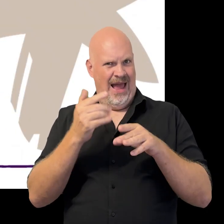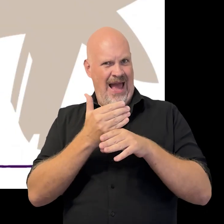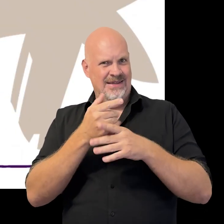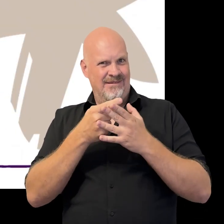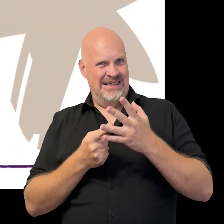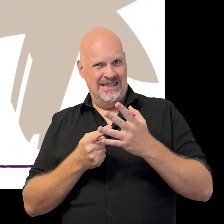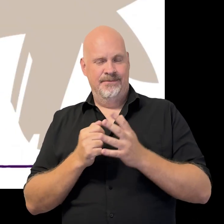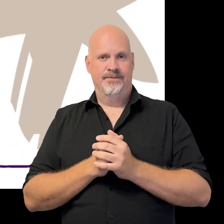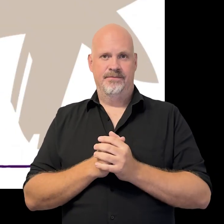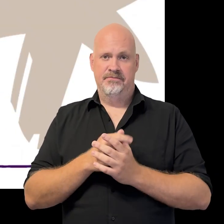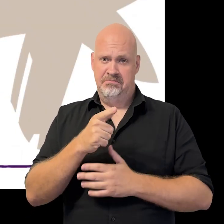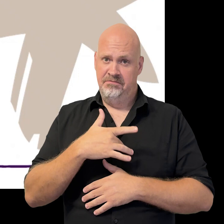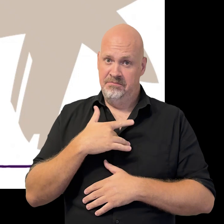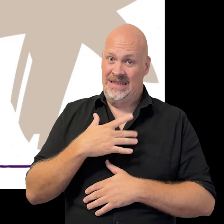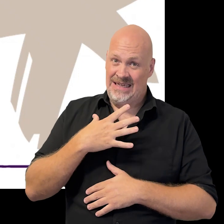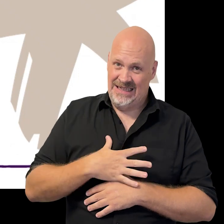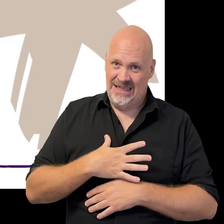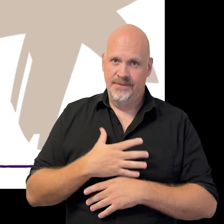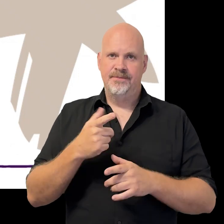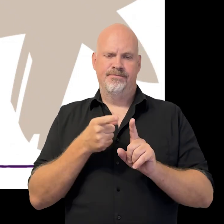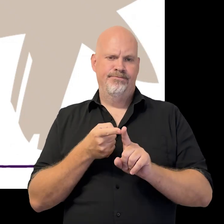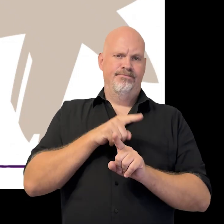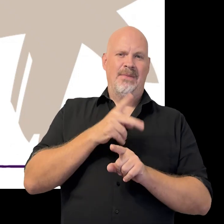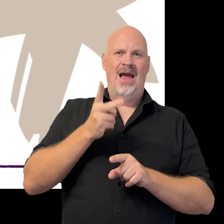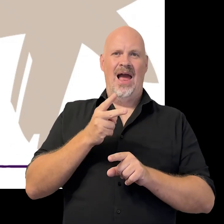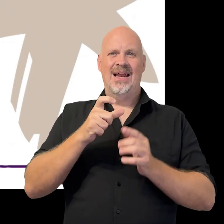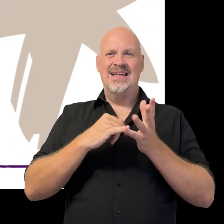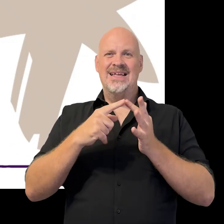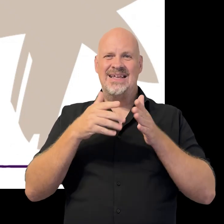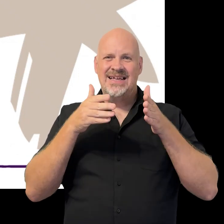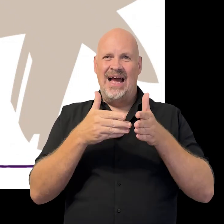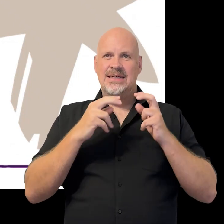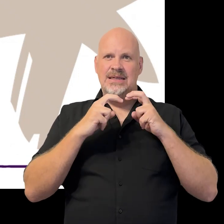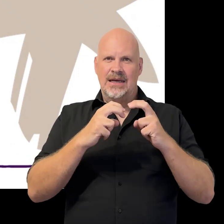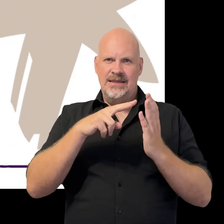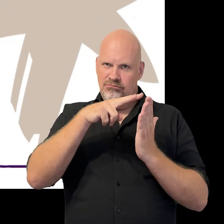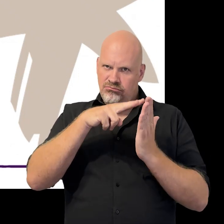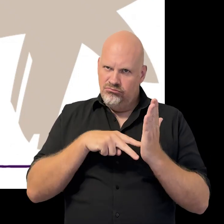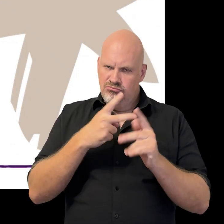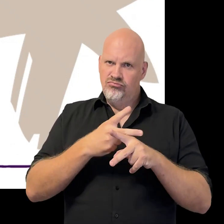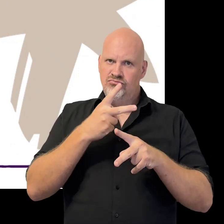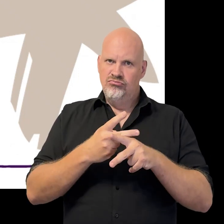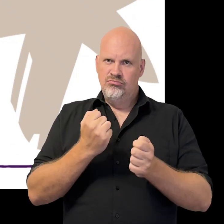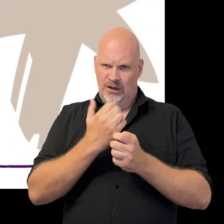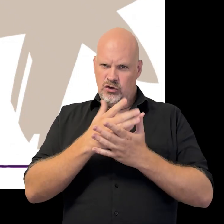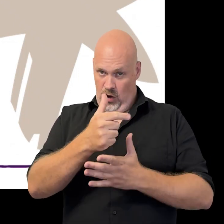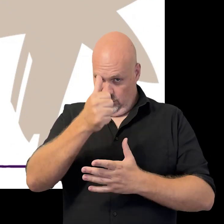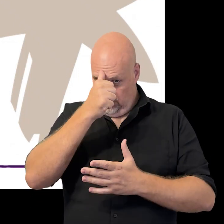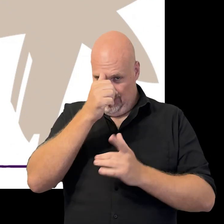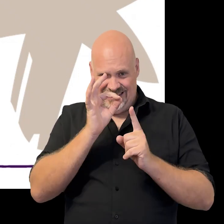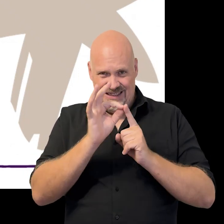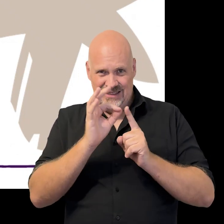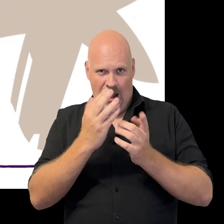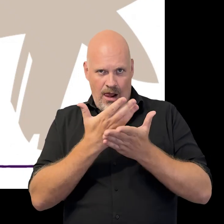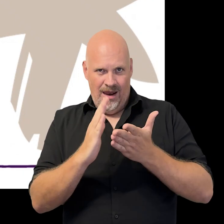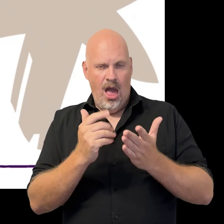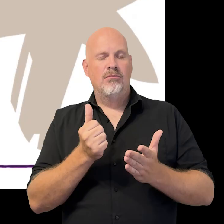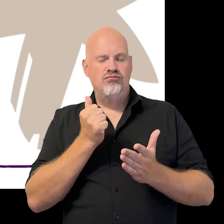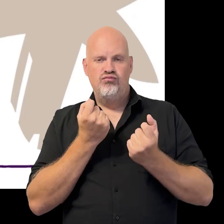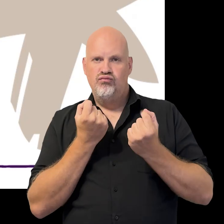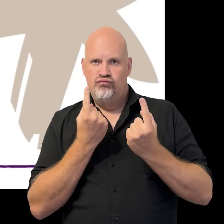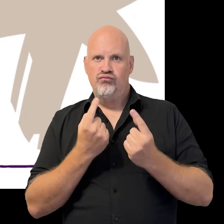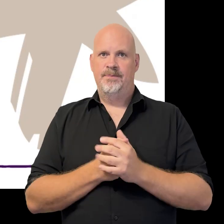Having then conducted your own research, you'll then need to think about how to